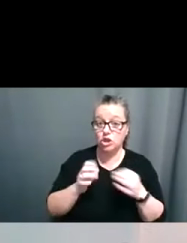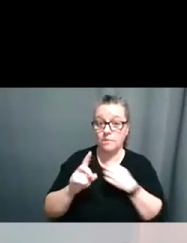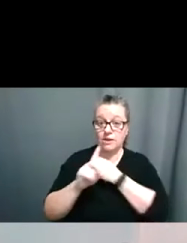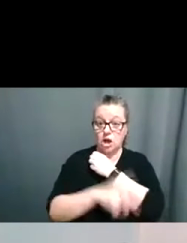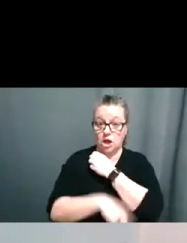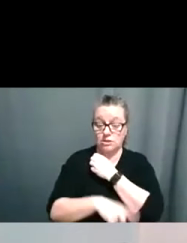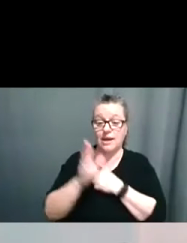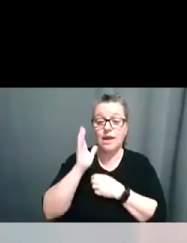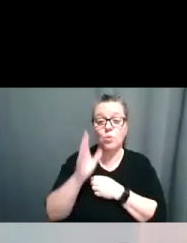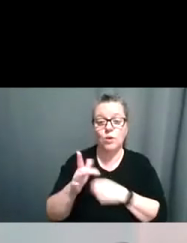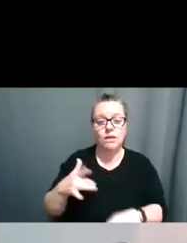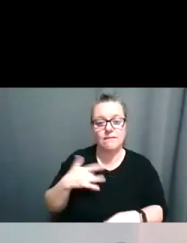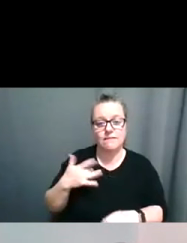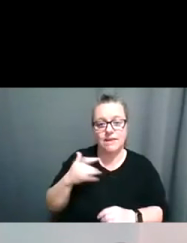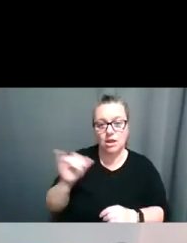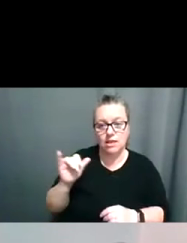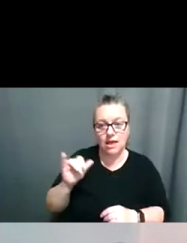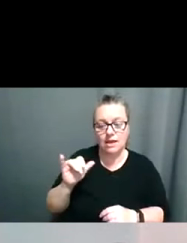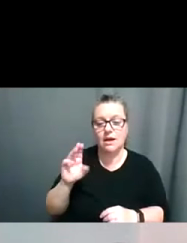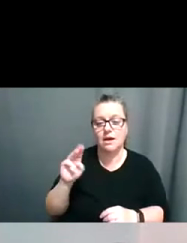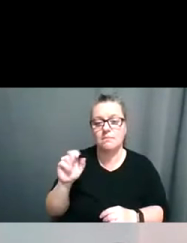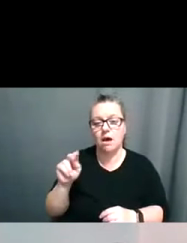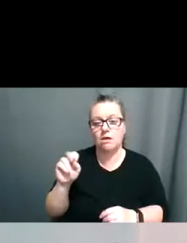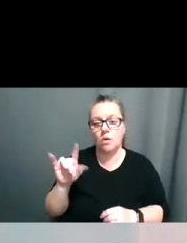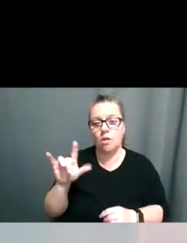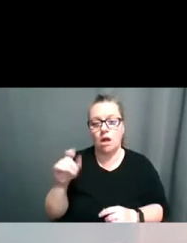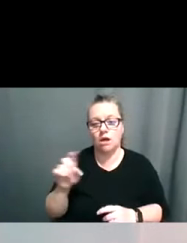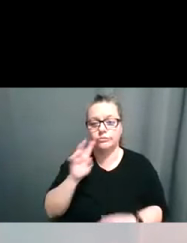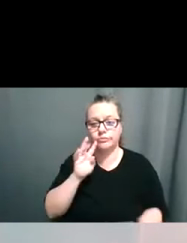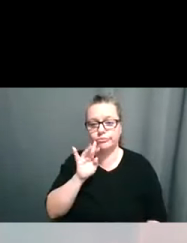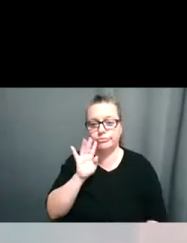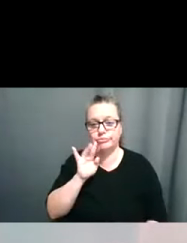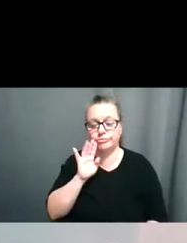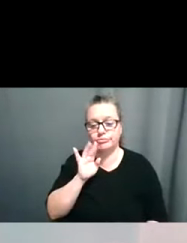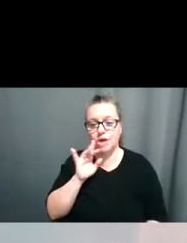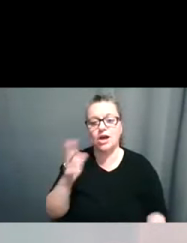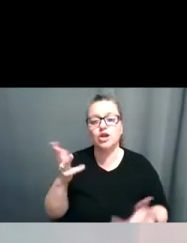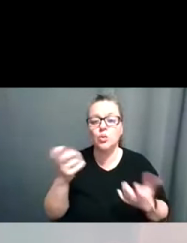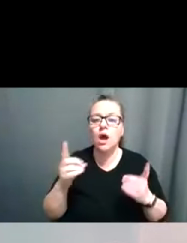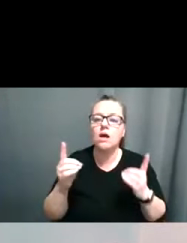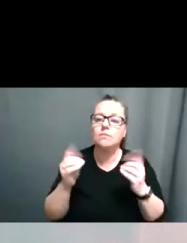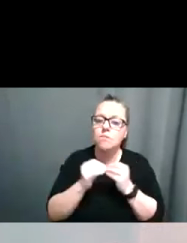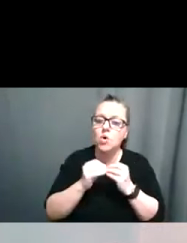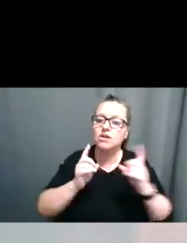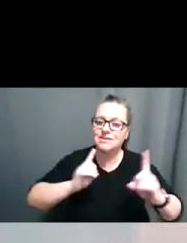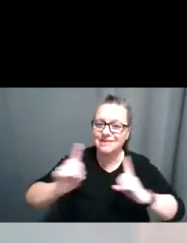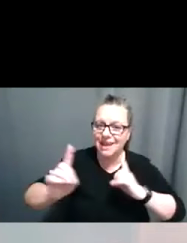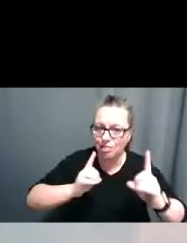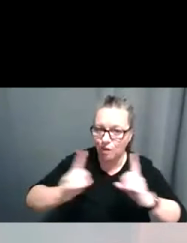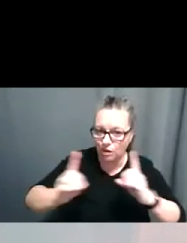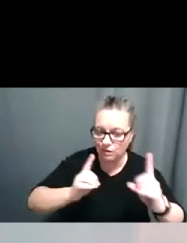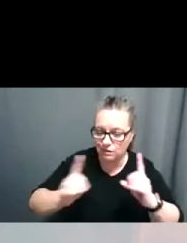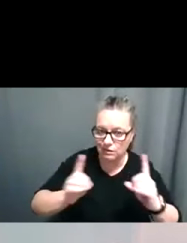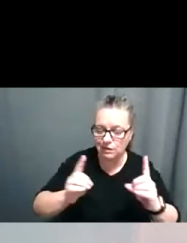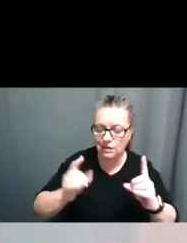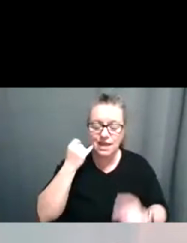it will feel like a monologue, and what you want is a dialogue. It'll be less meaningful to the feedback receiver,